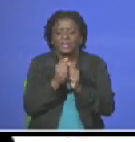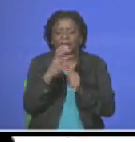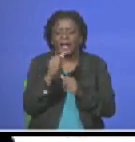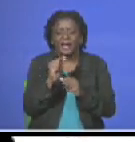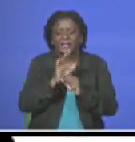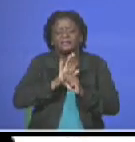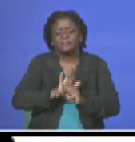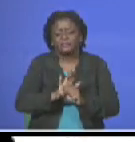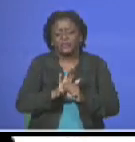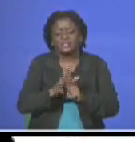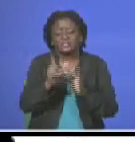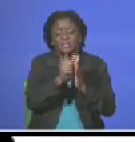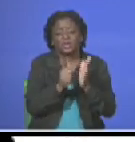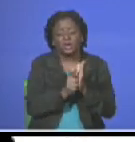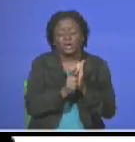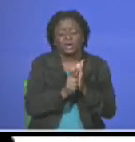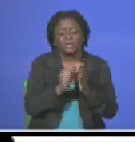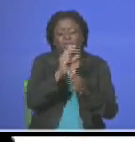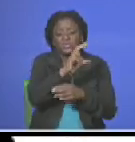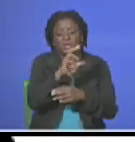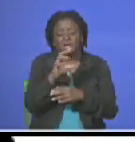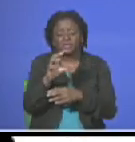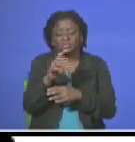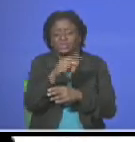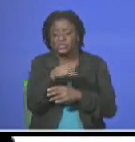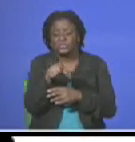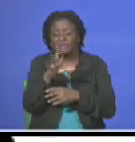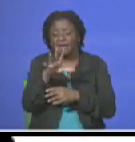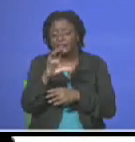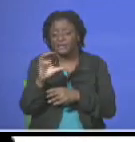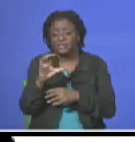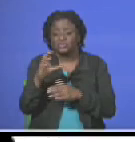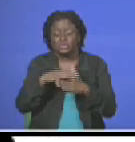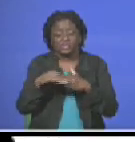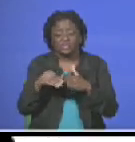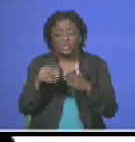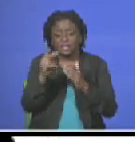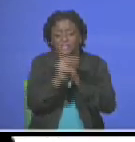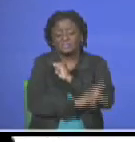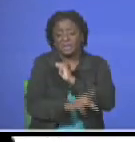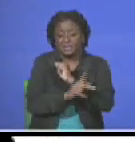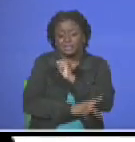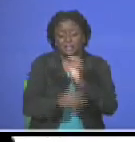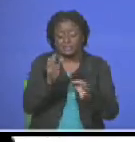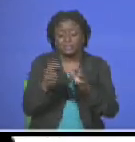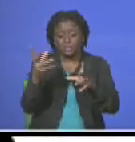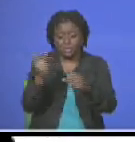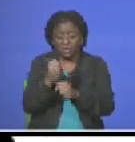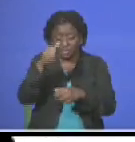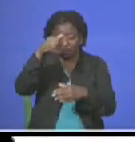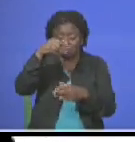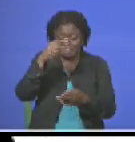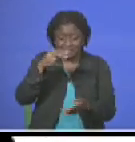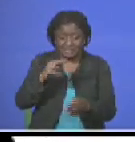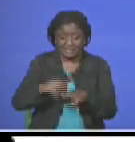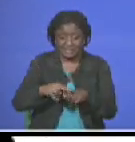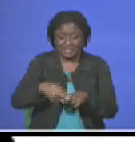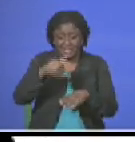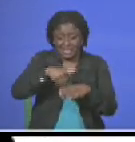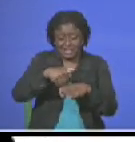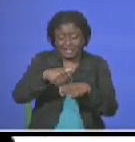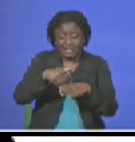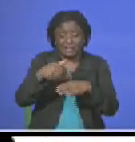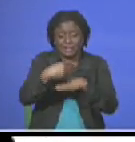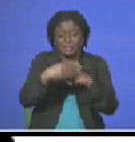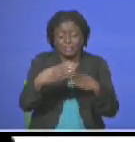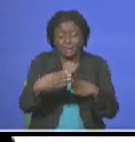law. When it came to the $300 to $500 penalty that comes if you're caught in the box during a red light, well, that came